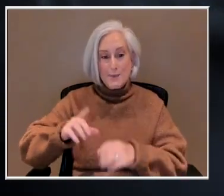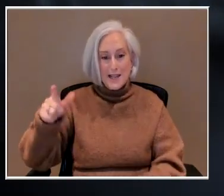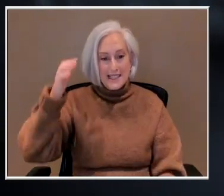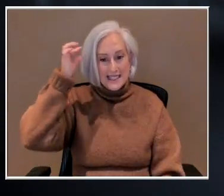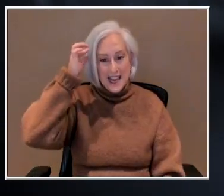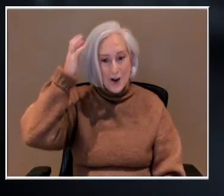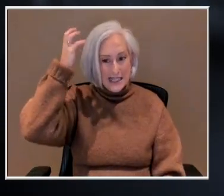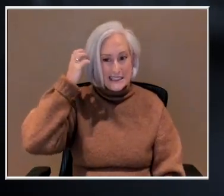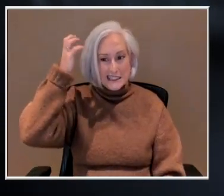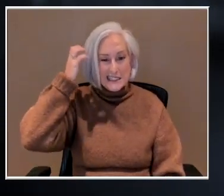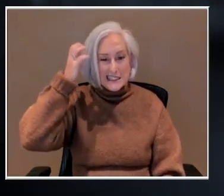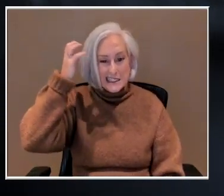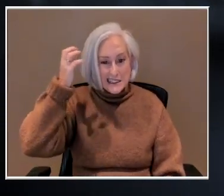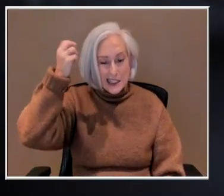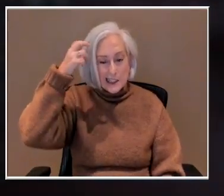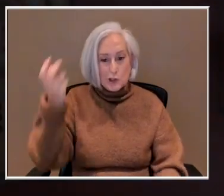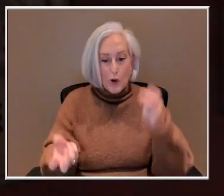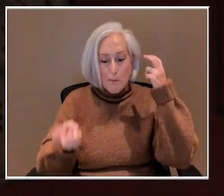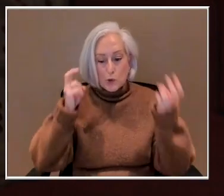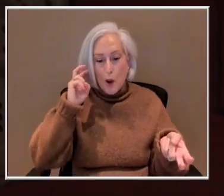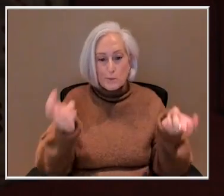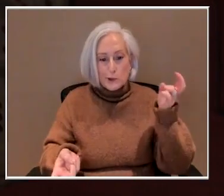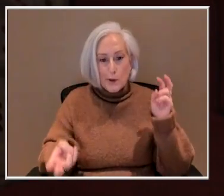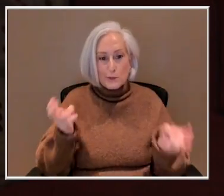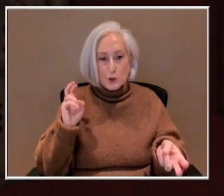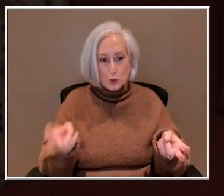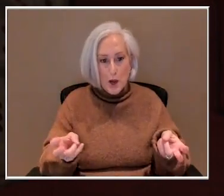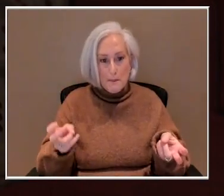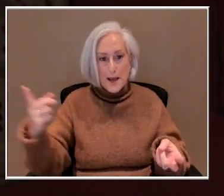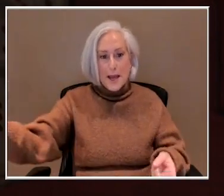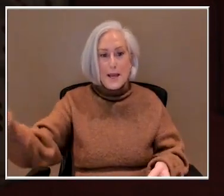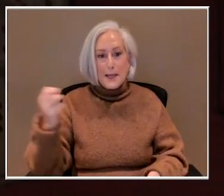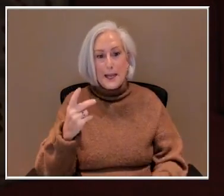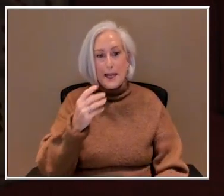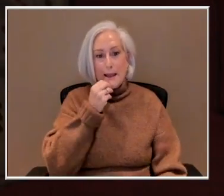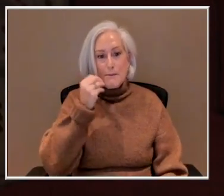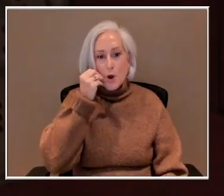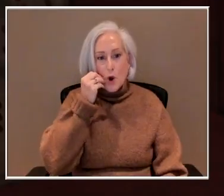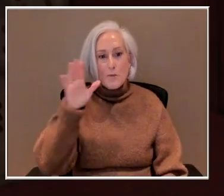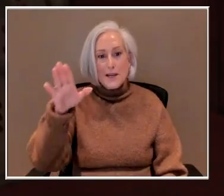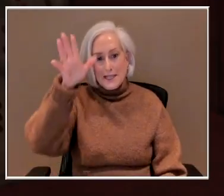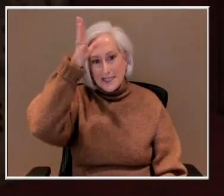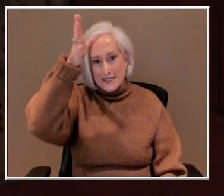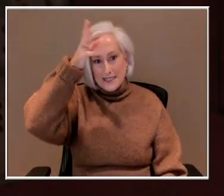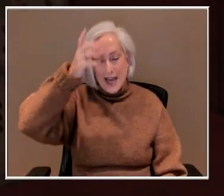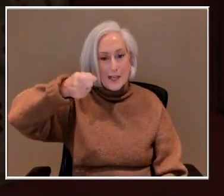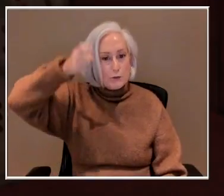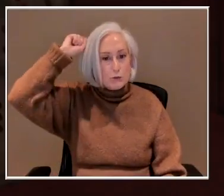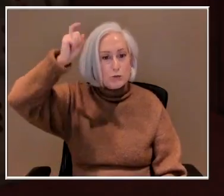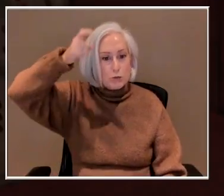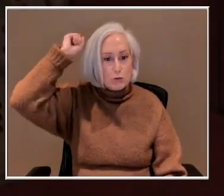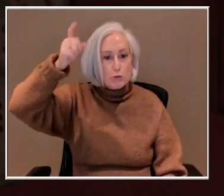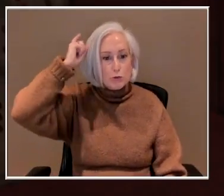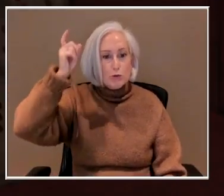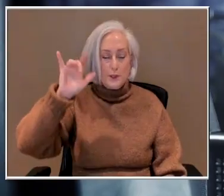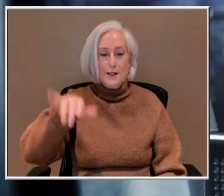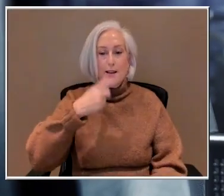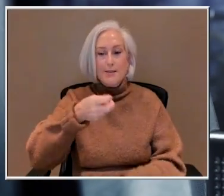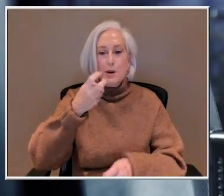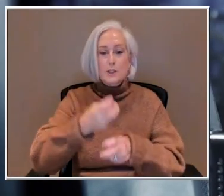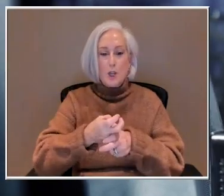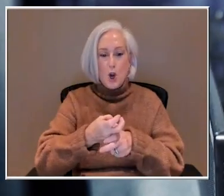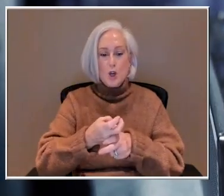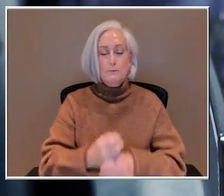out in clumps. And he came home and asked Dad to shave his head. And that was really hard to do.